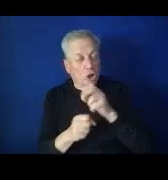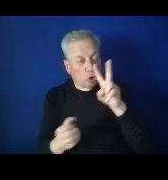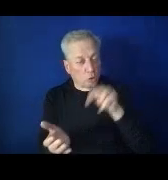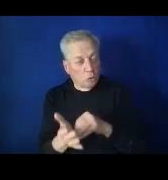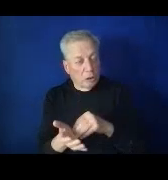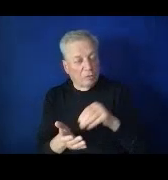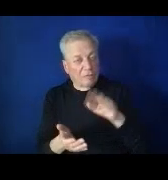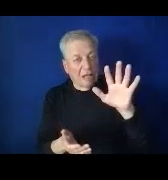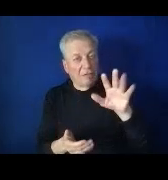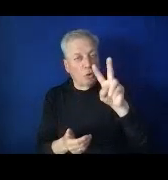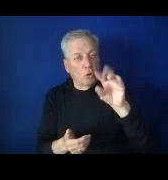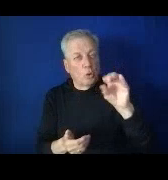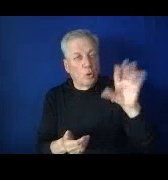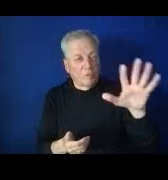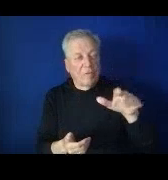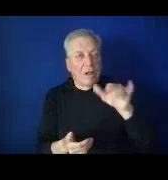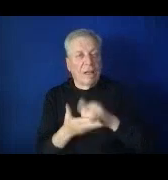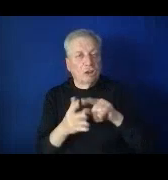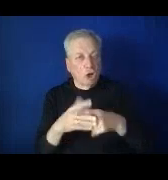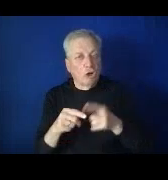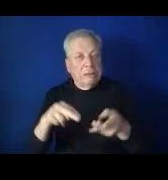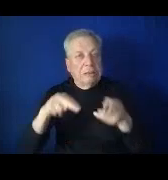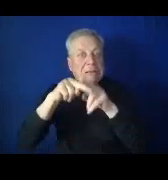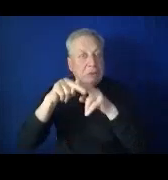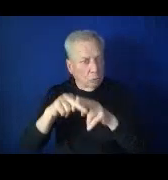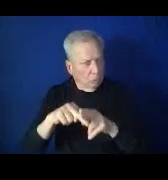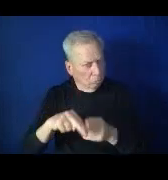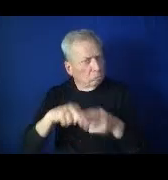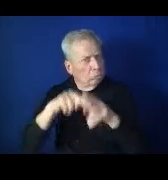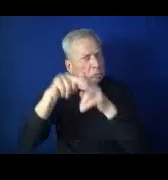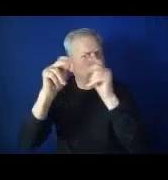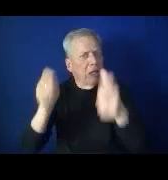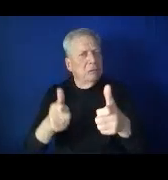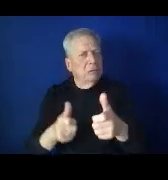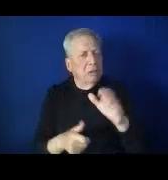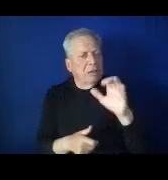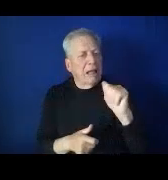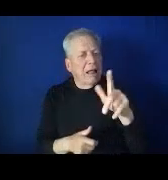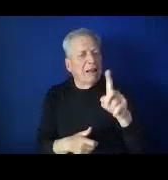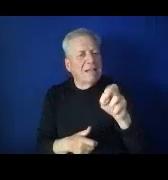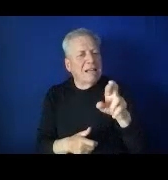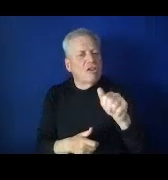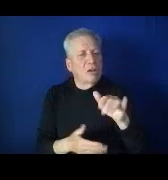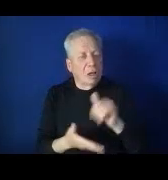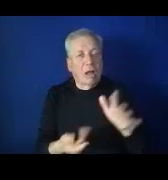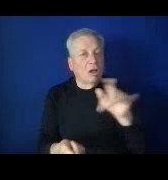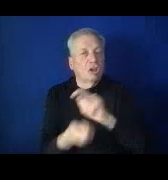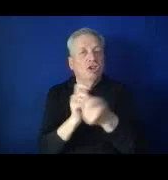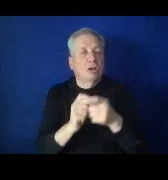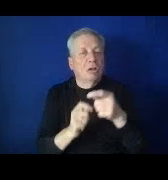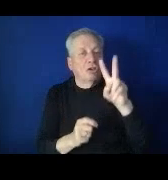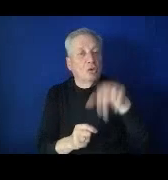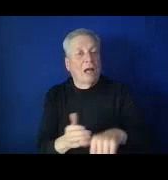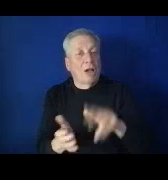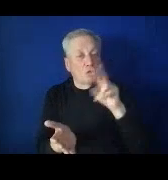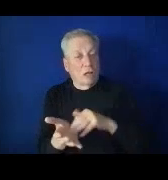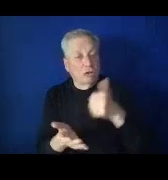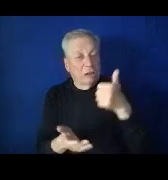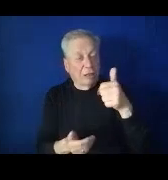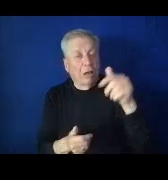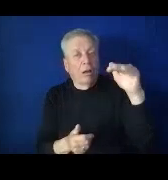2005 started going up, and it went up at a pretty fast clip, the caldera. Turned around in 2010 and went down.